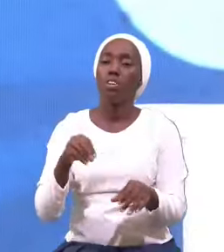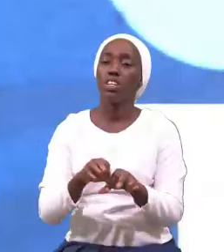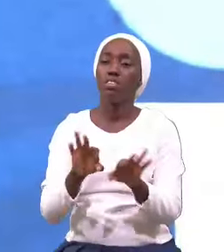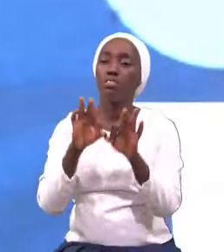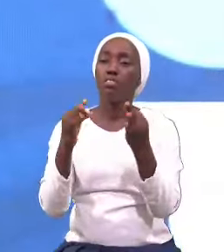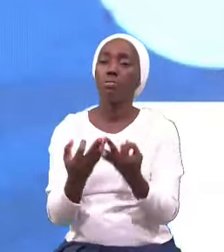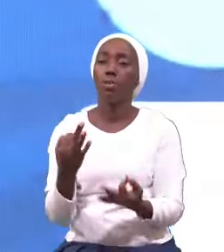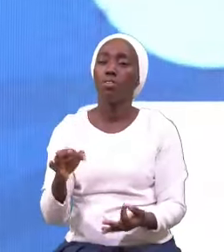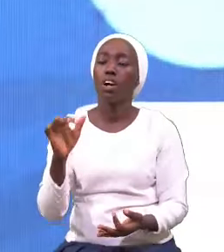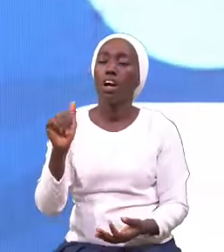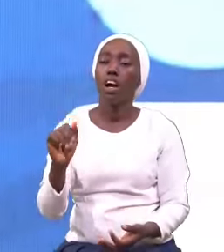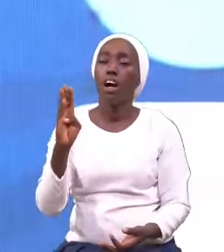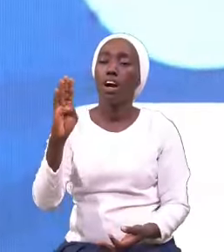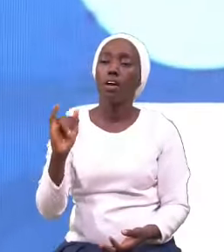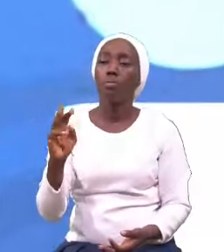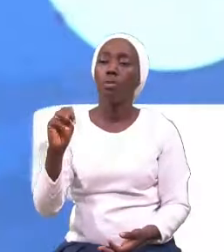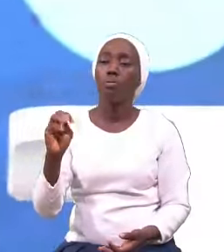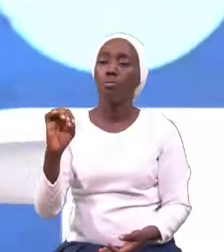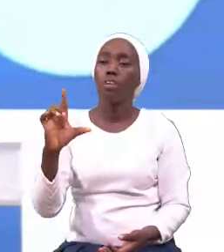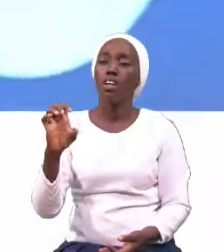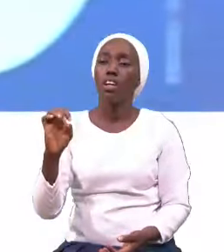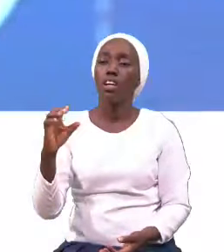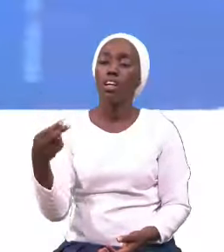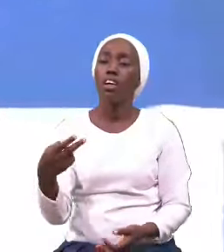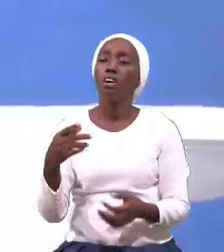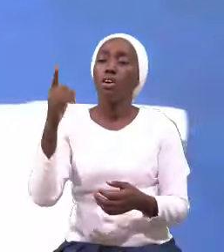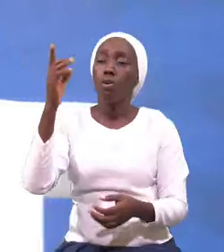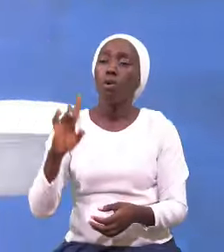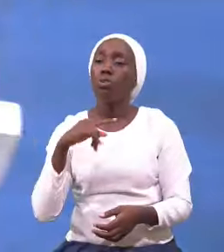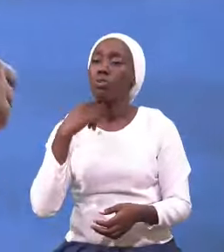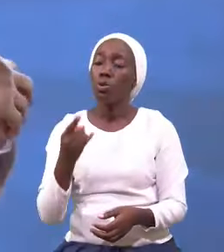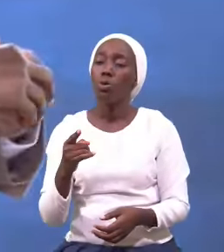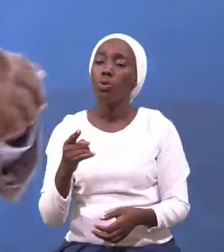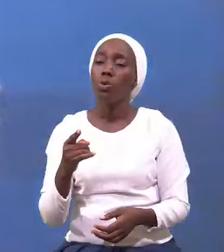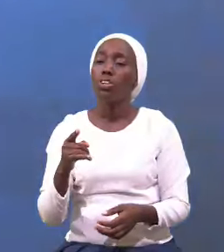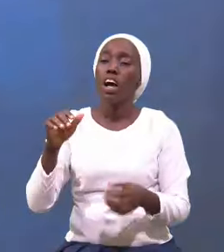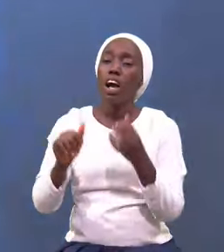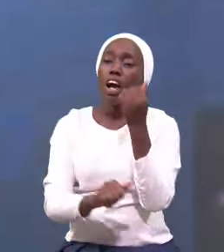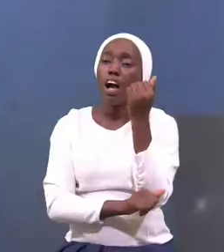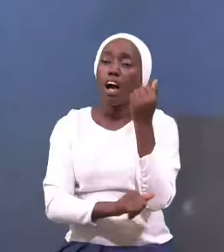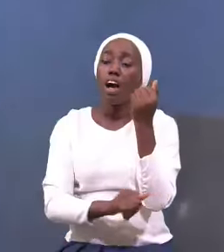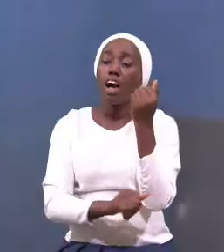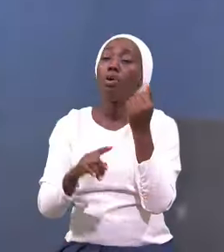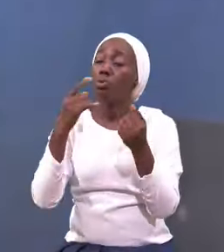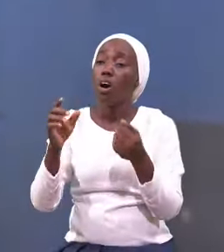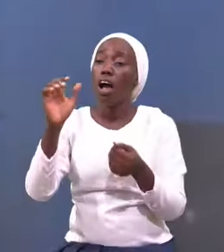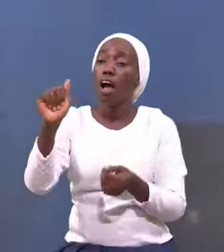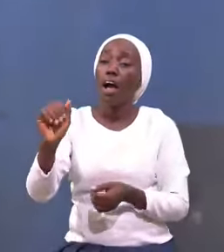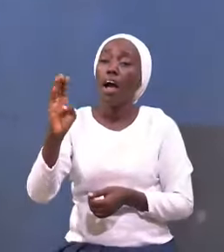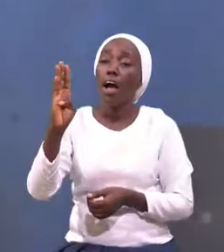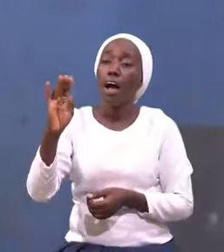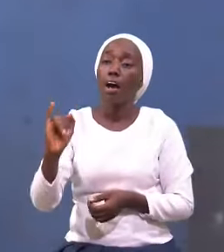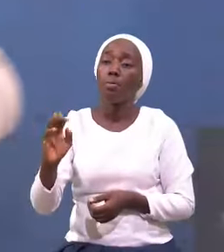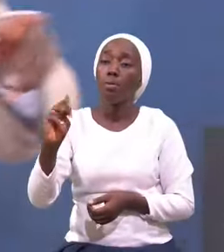And God told Abimelech, go to Abraham. He is my